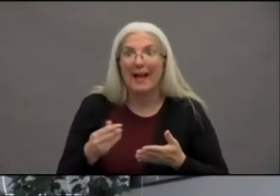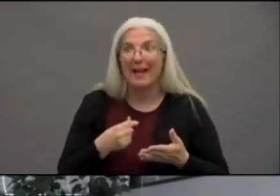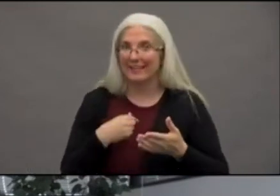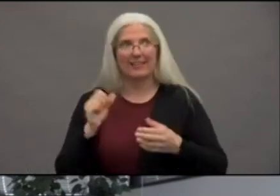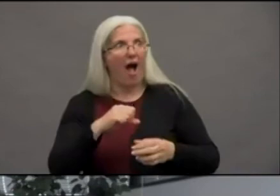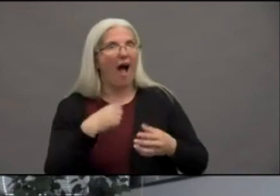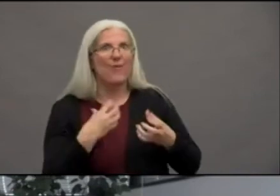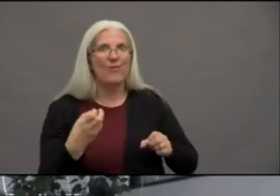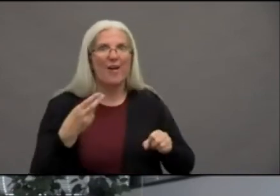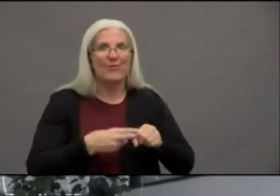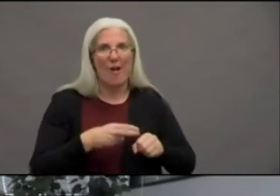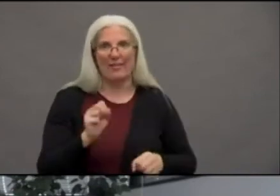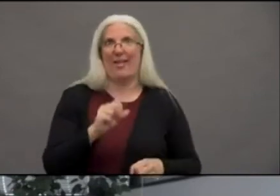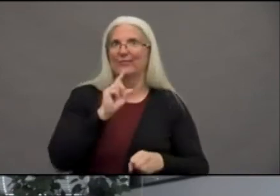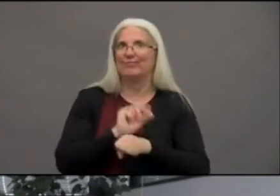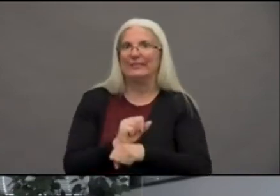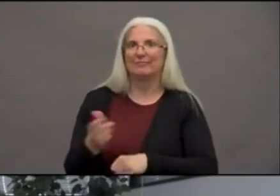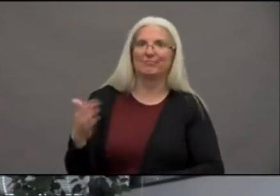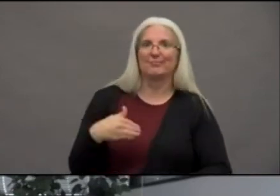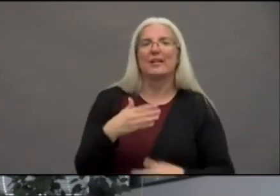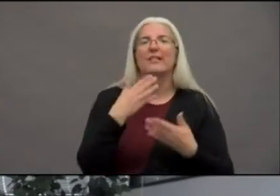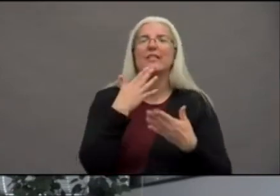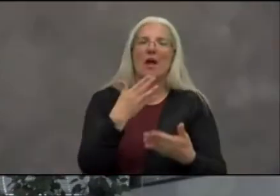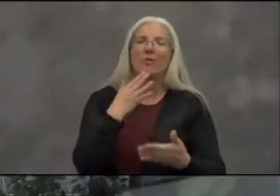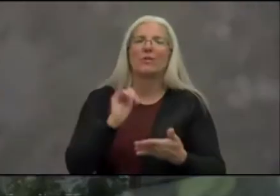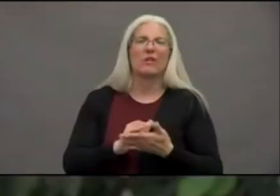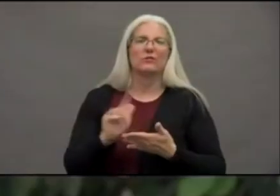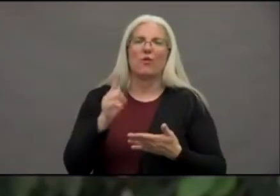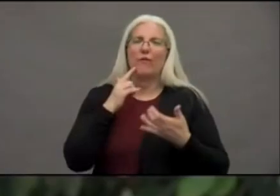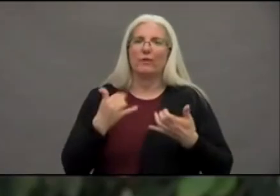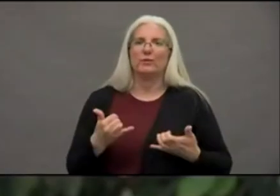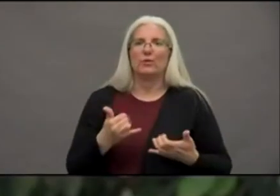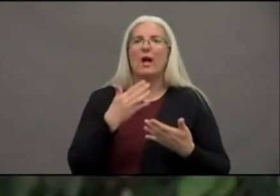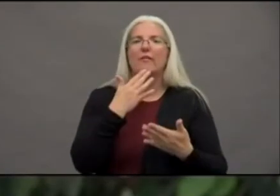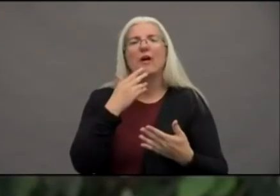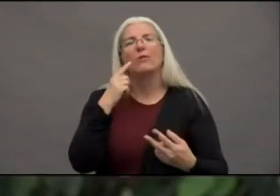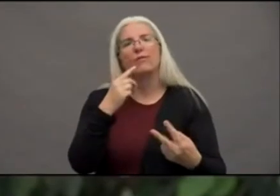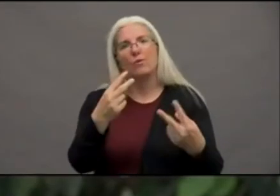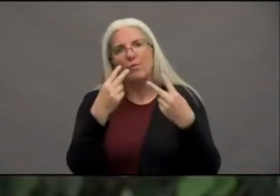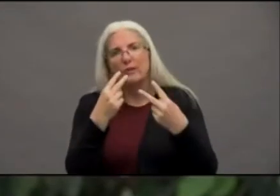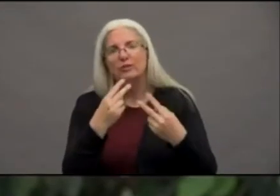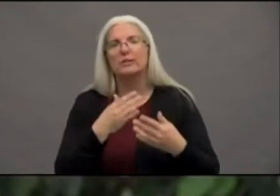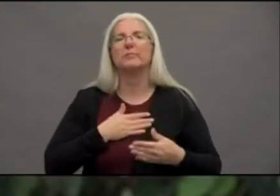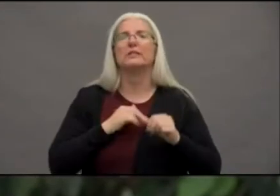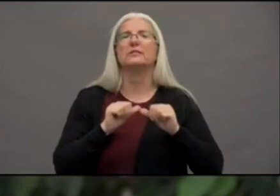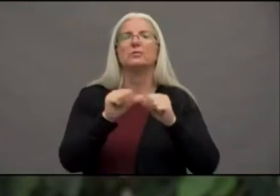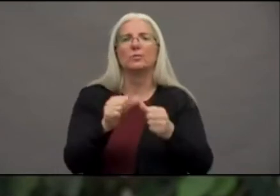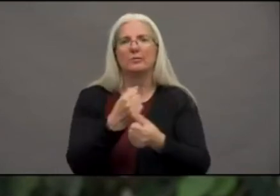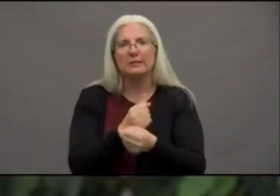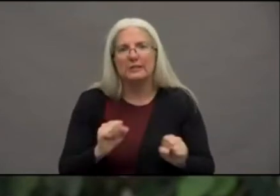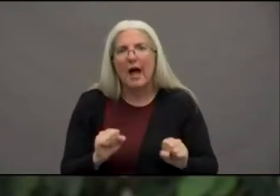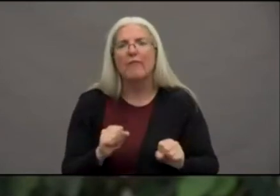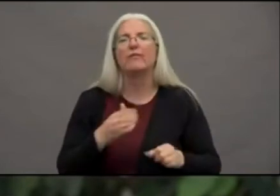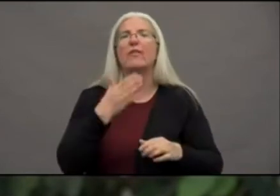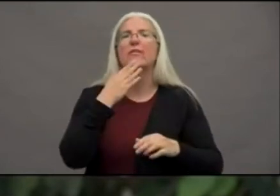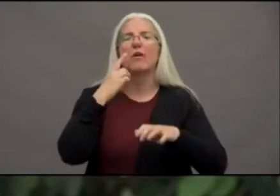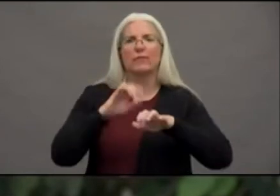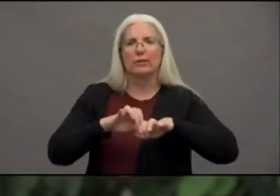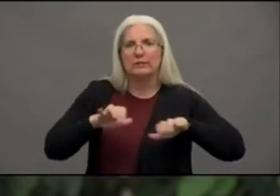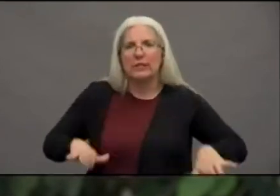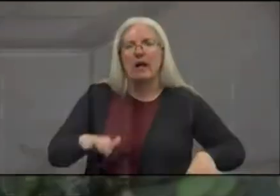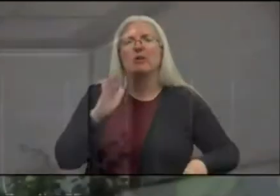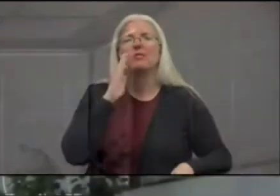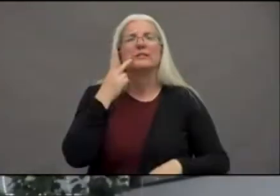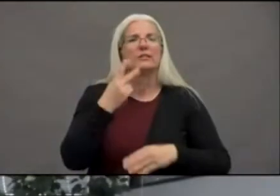Absolutely. All right, that's going to do it for today. Thank you for watching, everybody. Stay safe, and thank you so much for sheltering in place, and we will see you next time. Thank